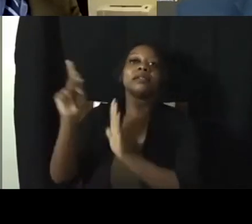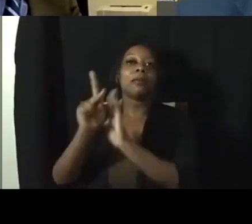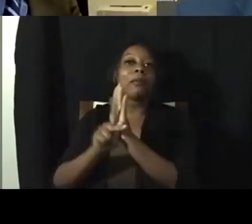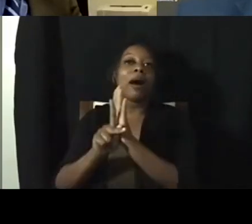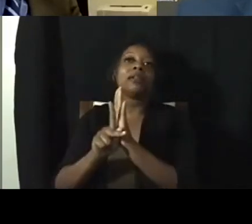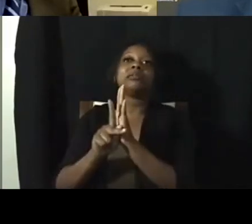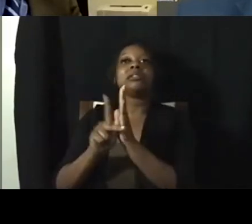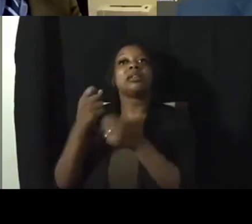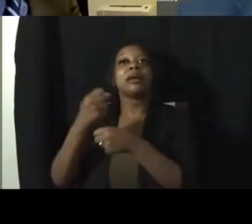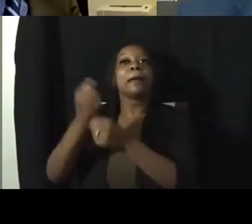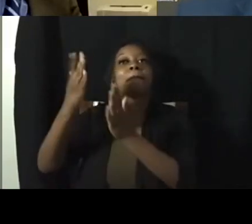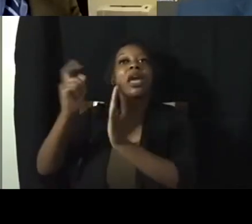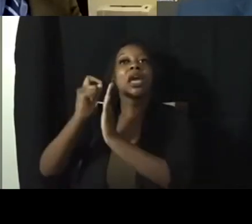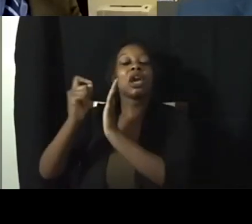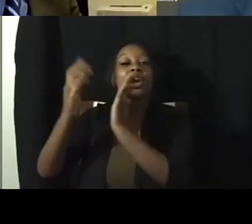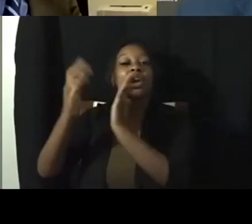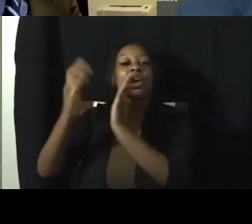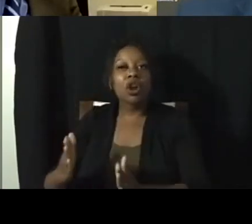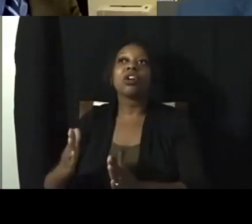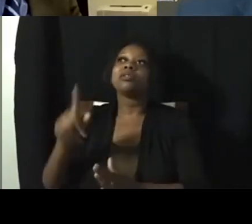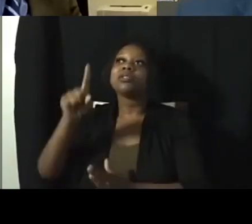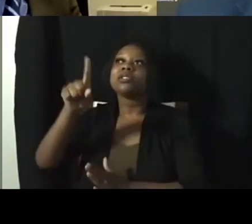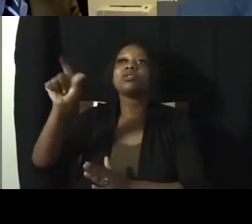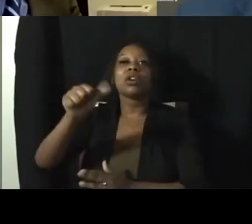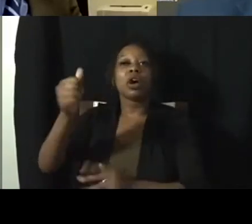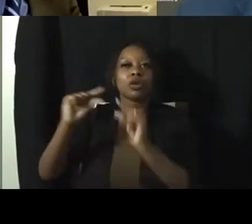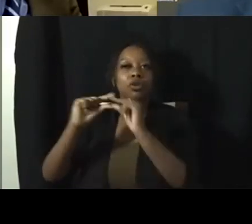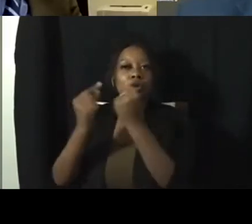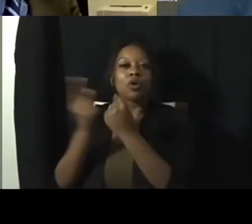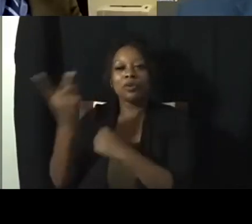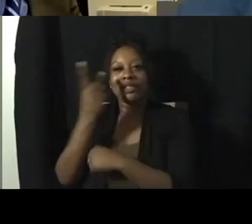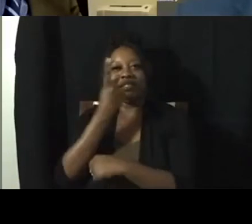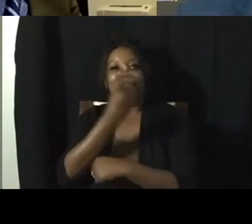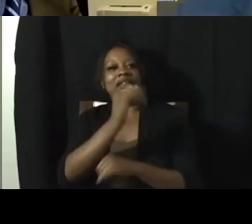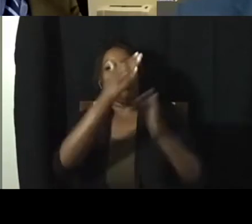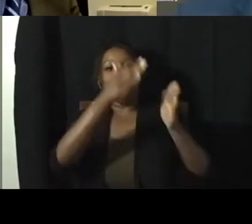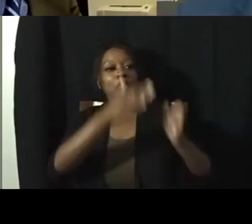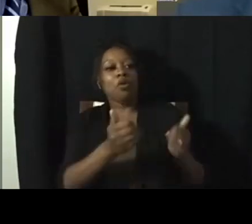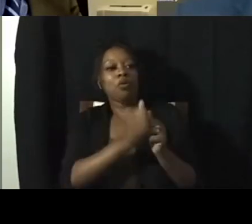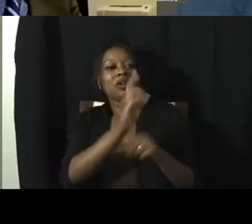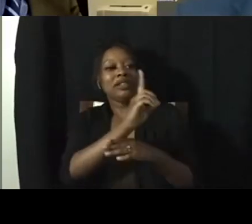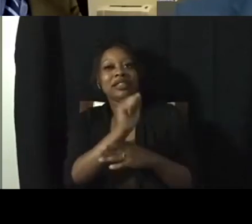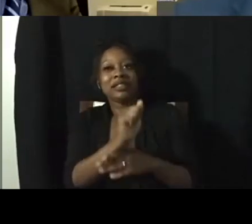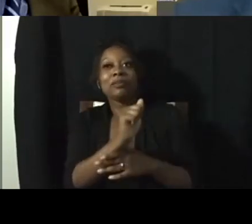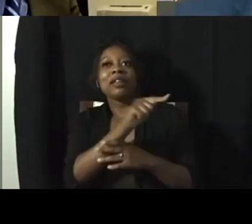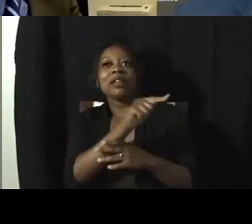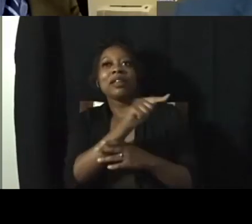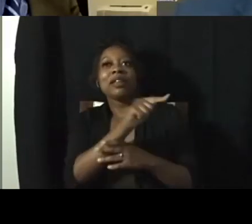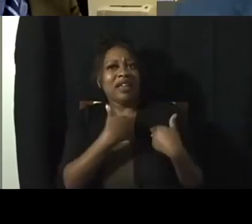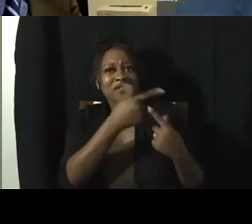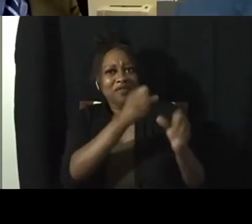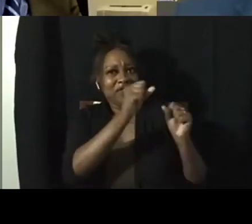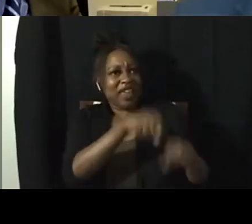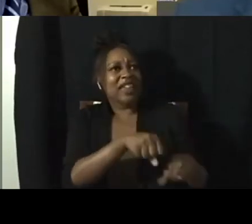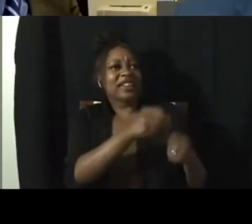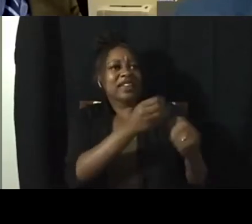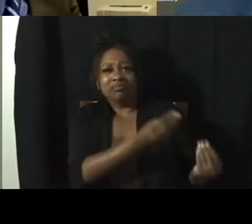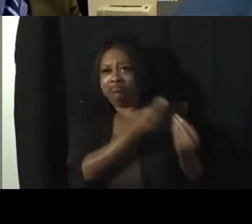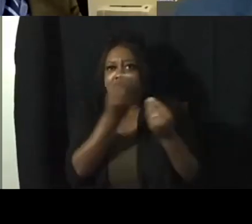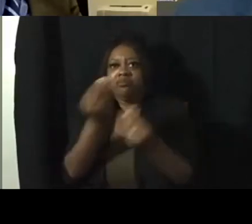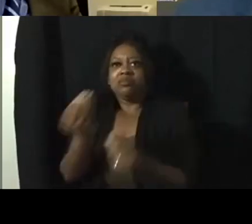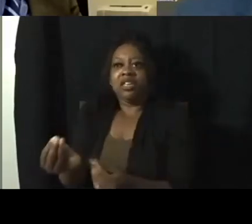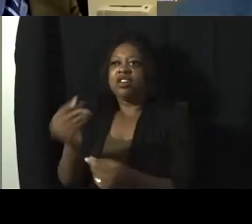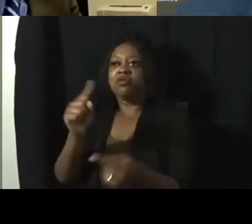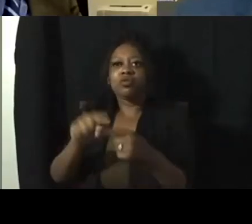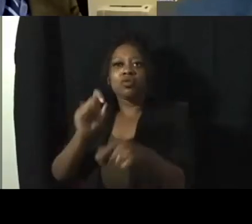other groups are seeing that persons with disabilities have just as much to contribute to the workforce or in the fields of